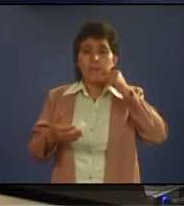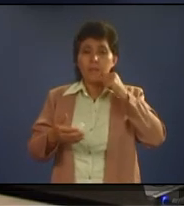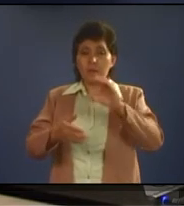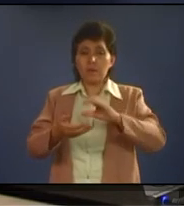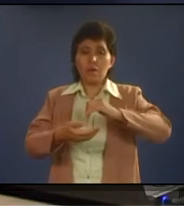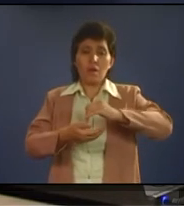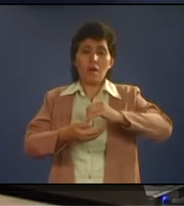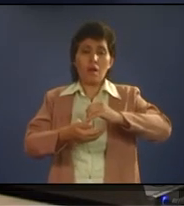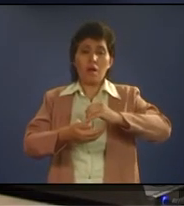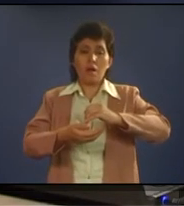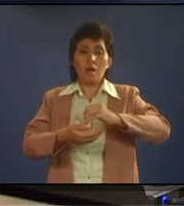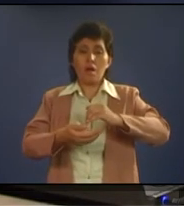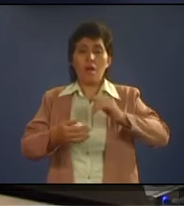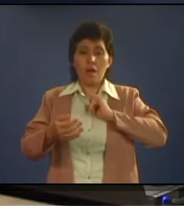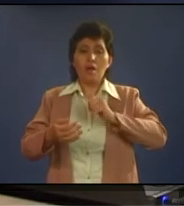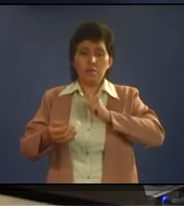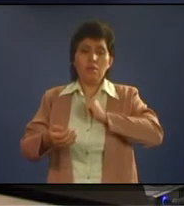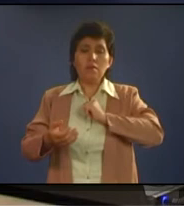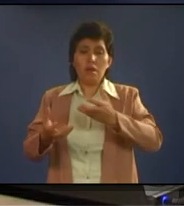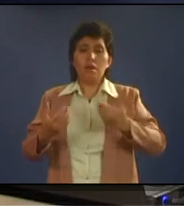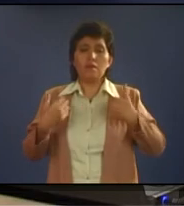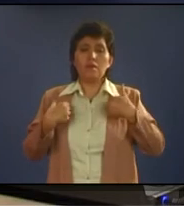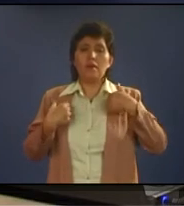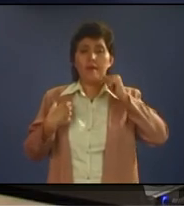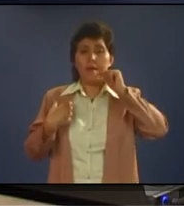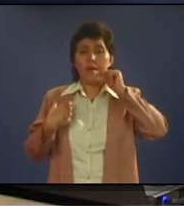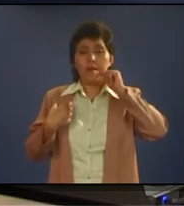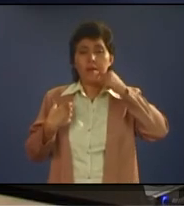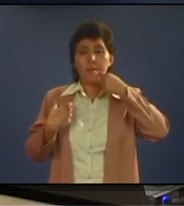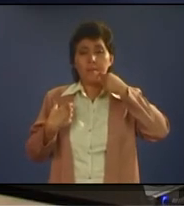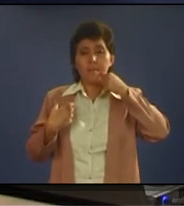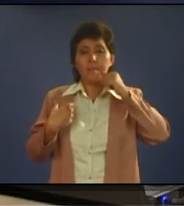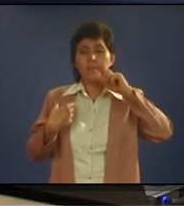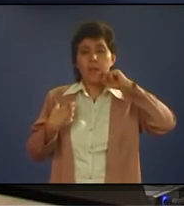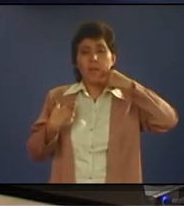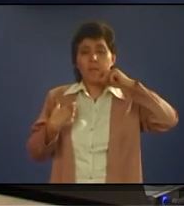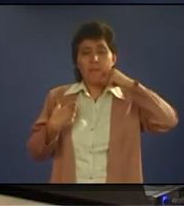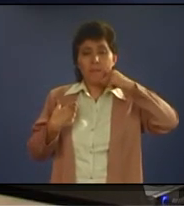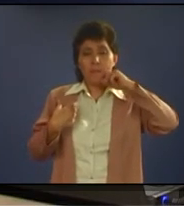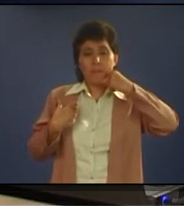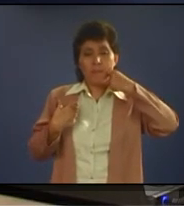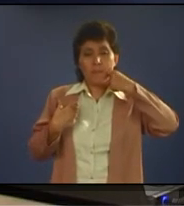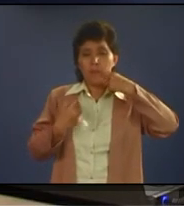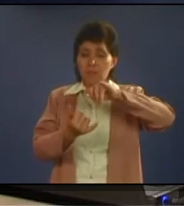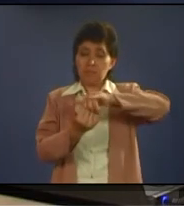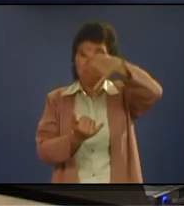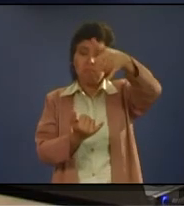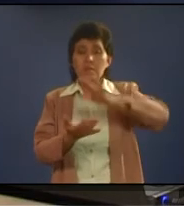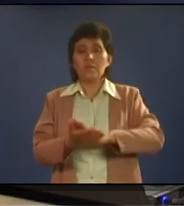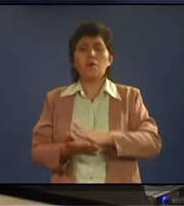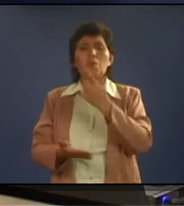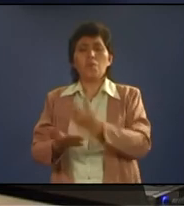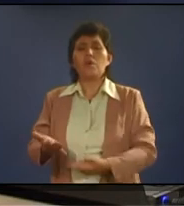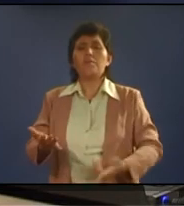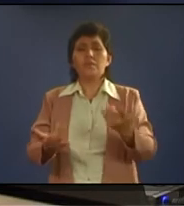everyone wants to own an Apple. I want to own an iPad. Okay, pretty soon. Okay, what